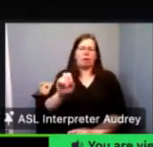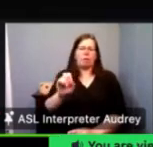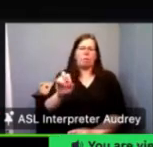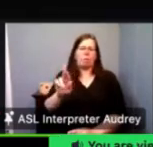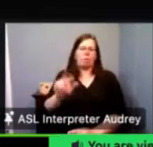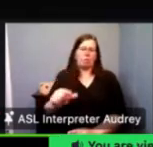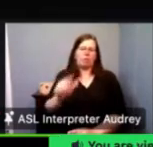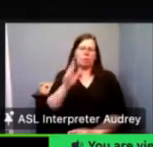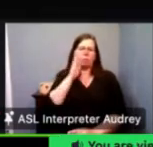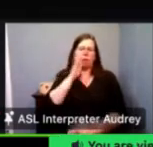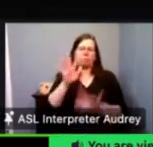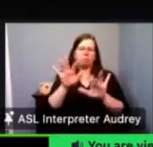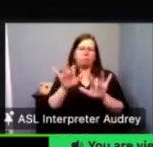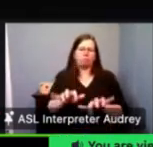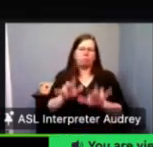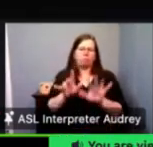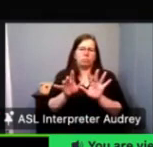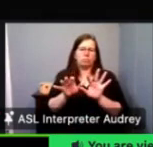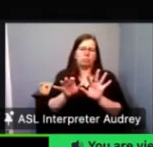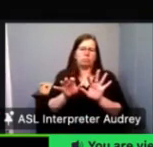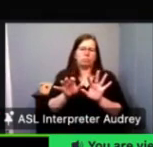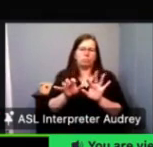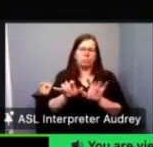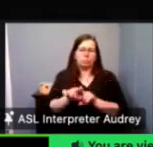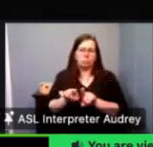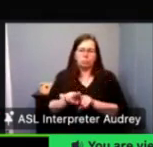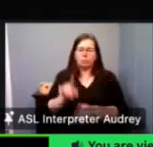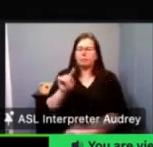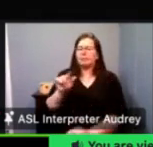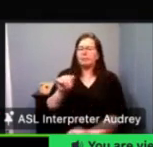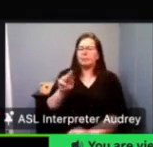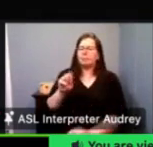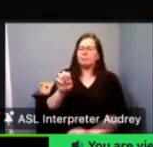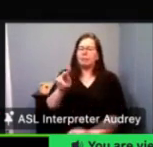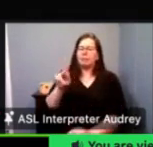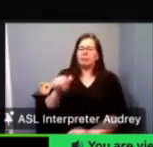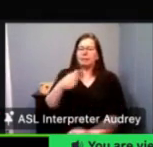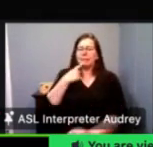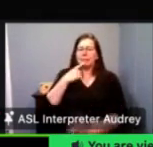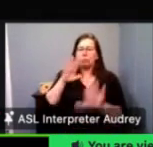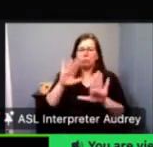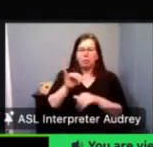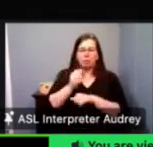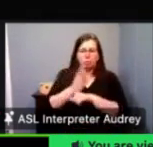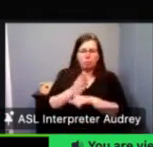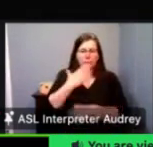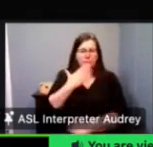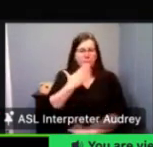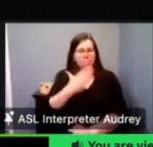I'll put it in the chat too. Tamika said, great job. Thank you, Tamika.